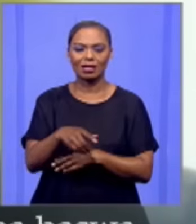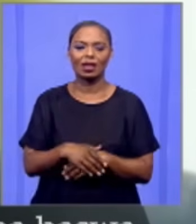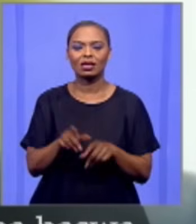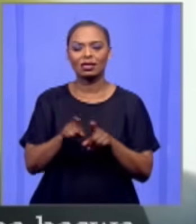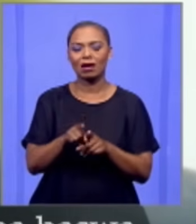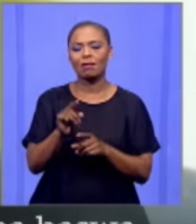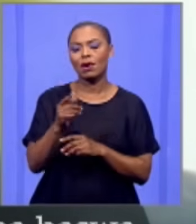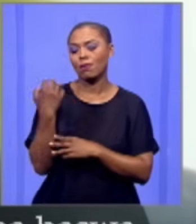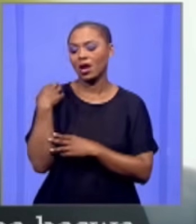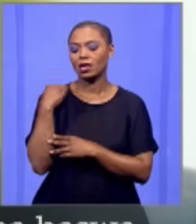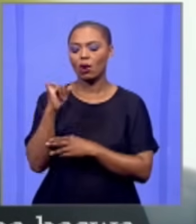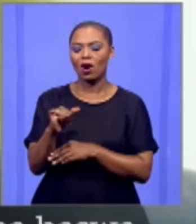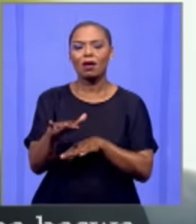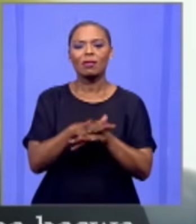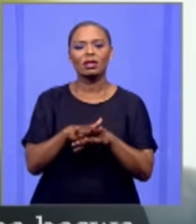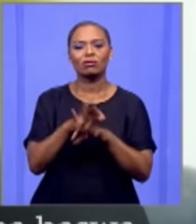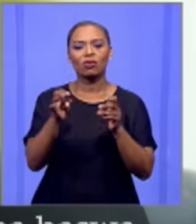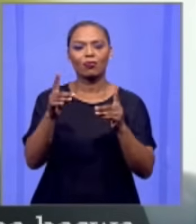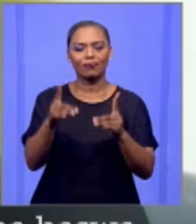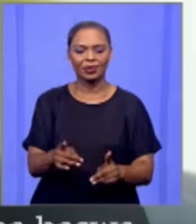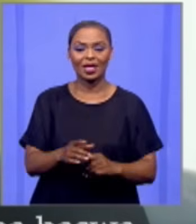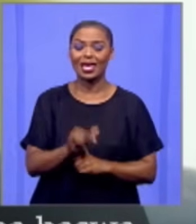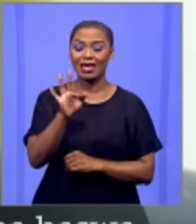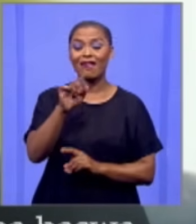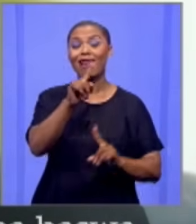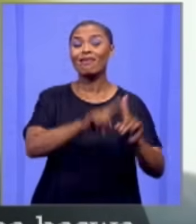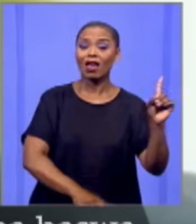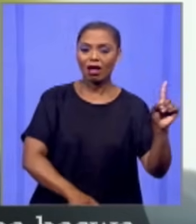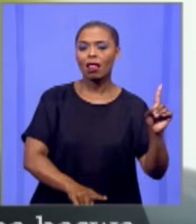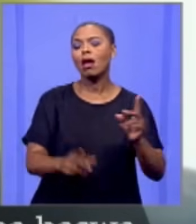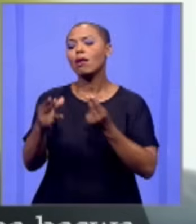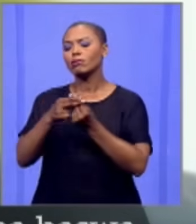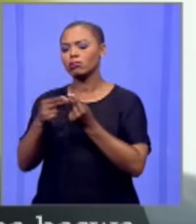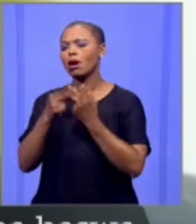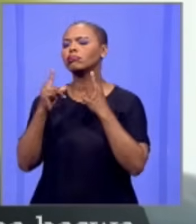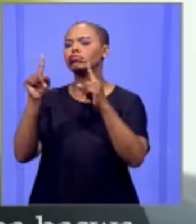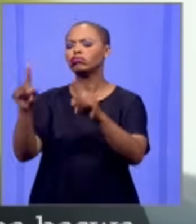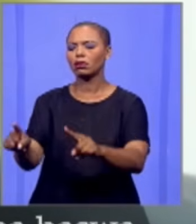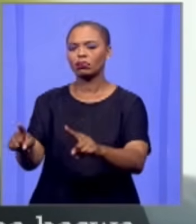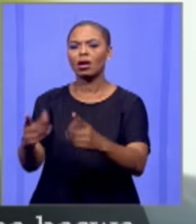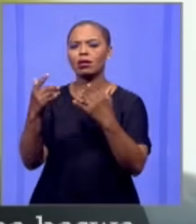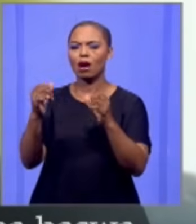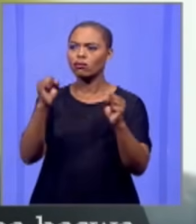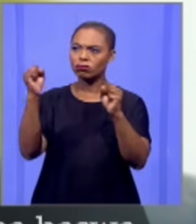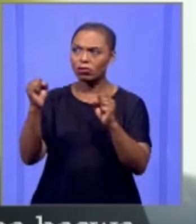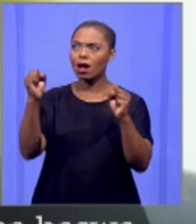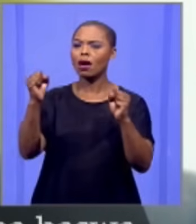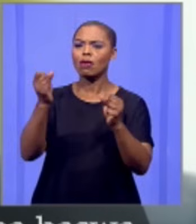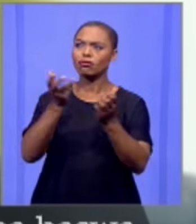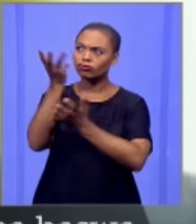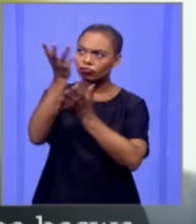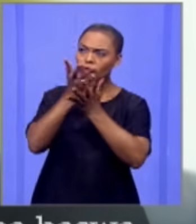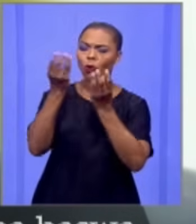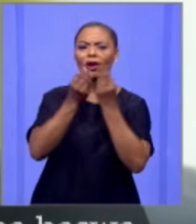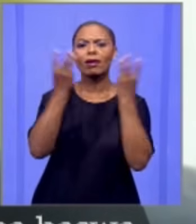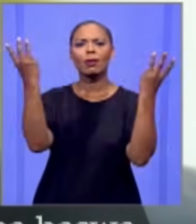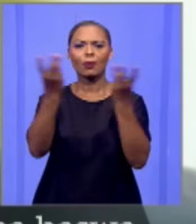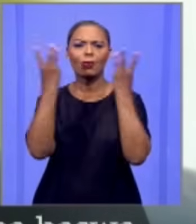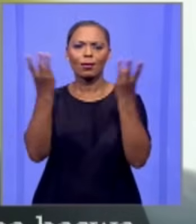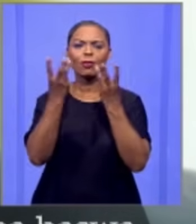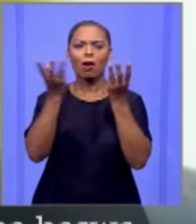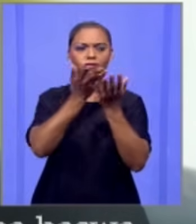barutiši. Ge tšeo di ka pala re ka se kry-a senya nako gore nna re le mokgatlo re tla boledišana le ba setšhaba re boledišane le setšhaba le baagi ka moka gore